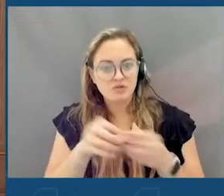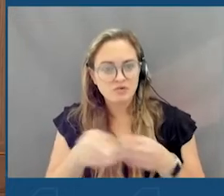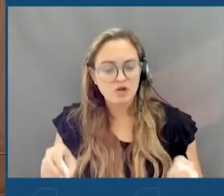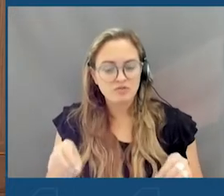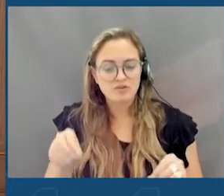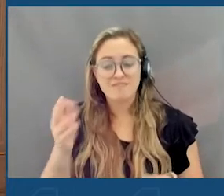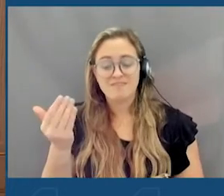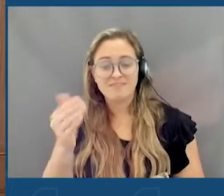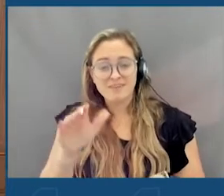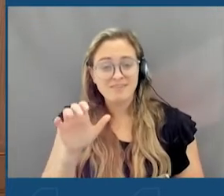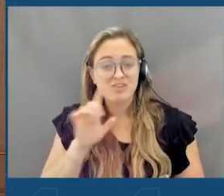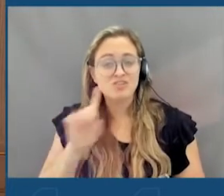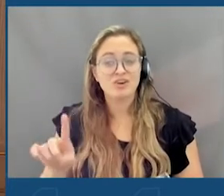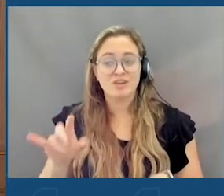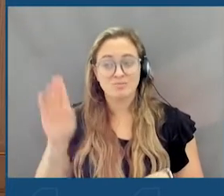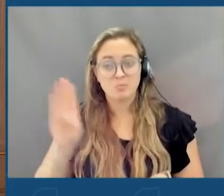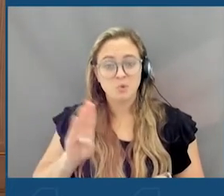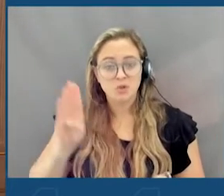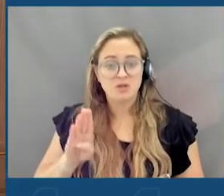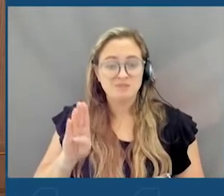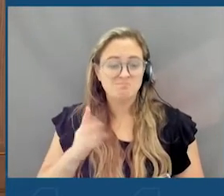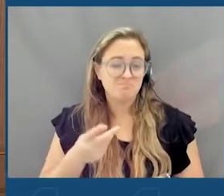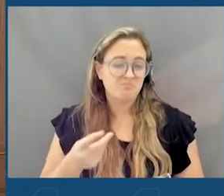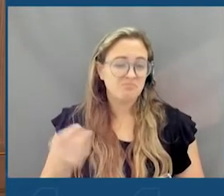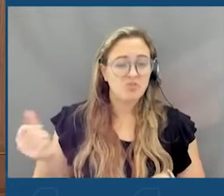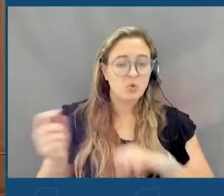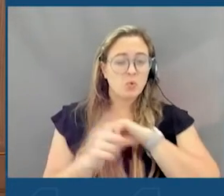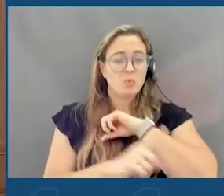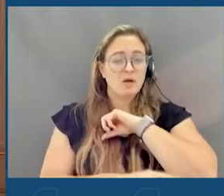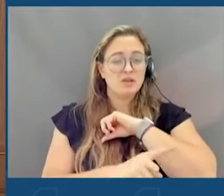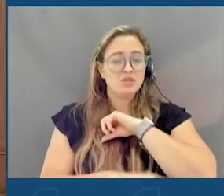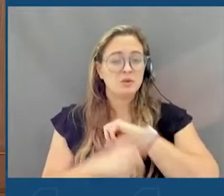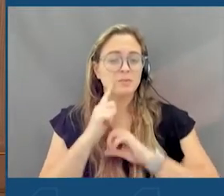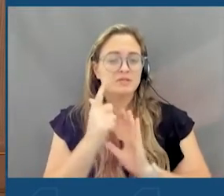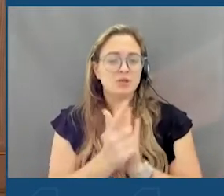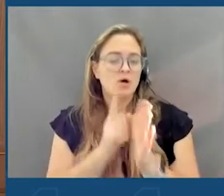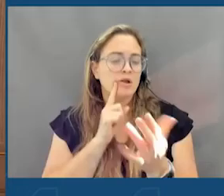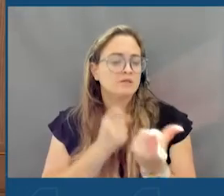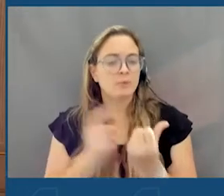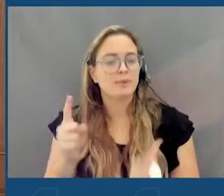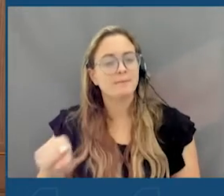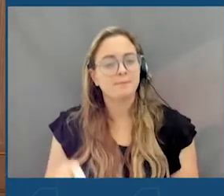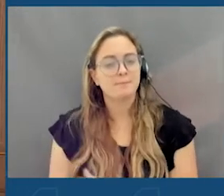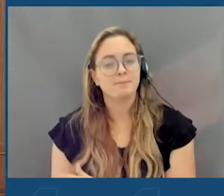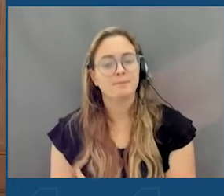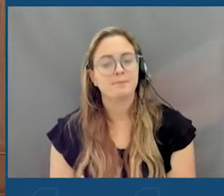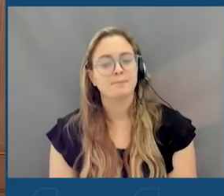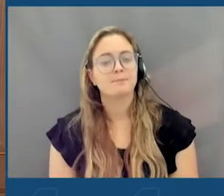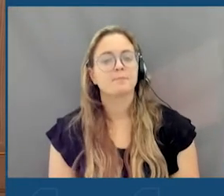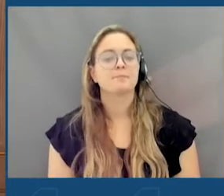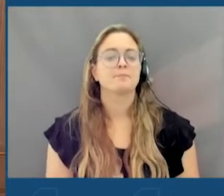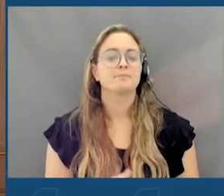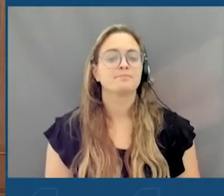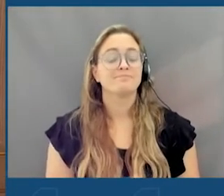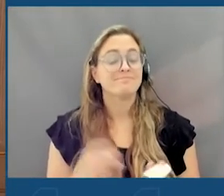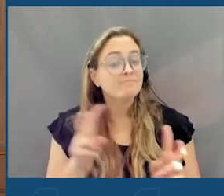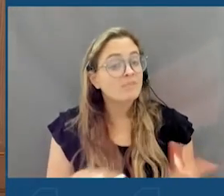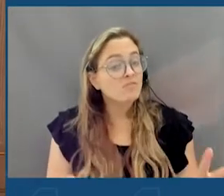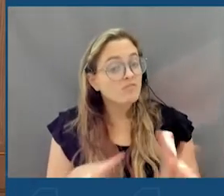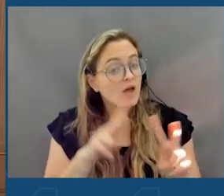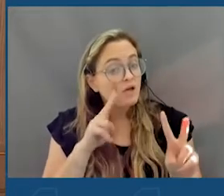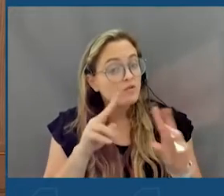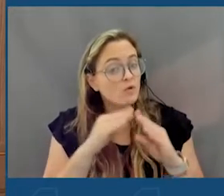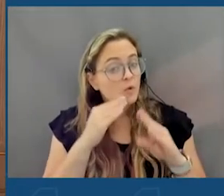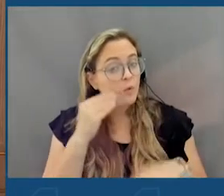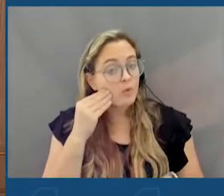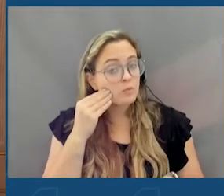those cases, there have only been a handful of convictions because the law was not on their side. And the value of those homes, even in